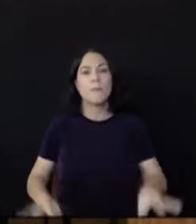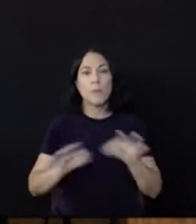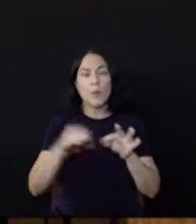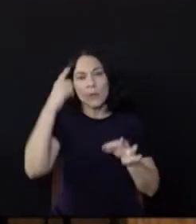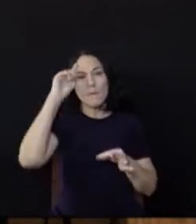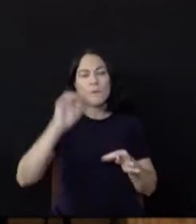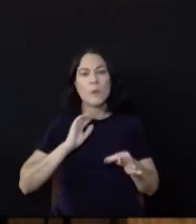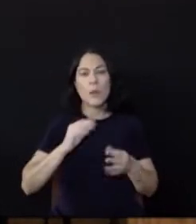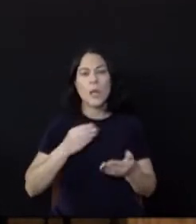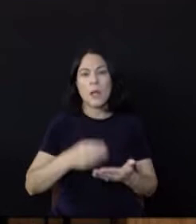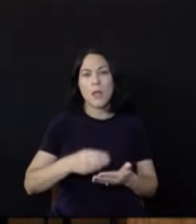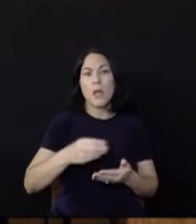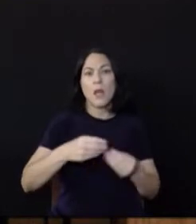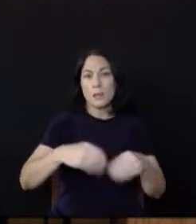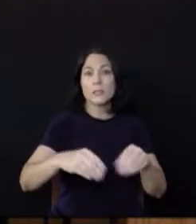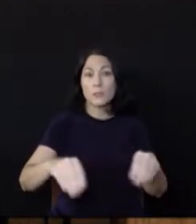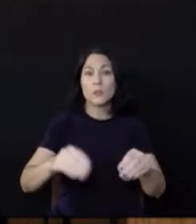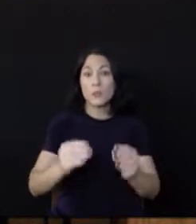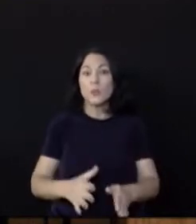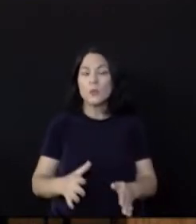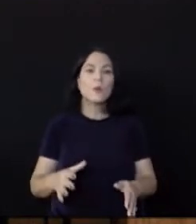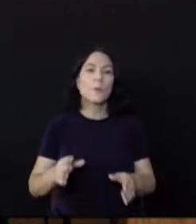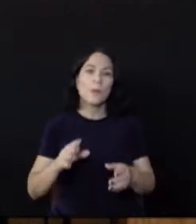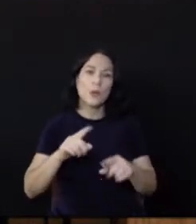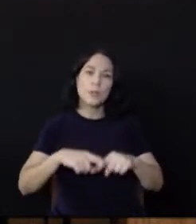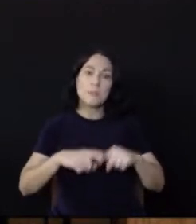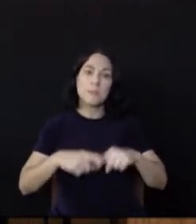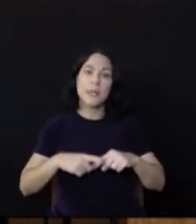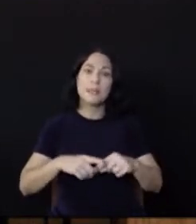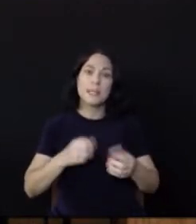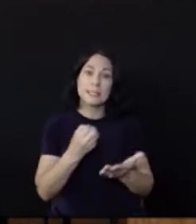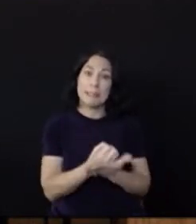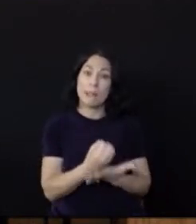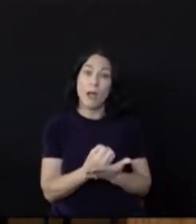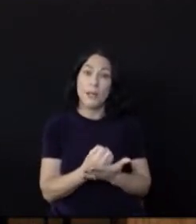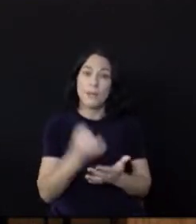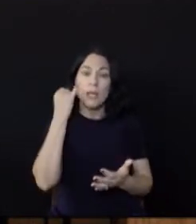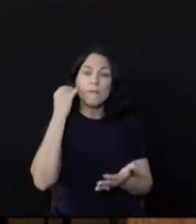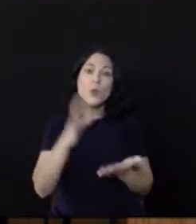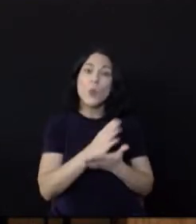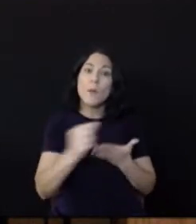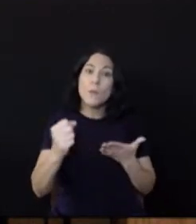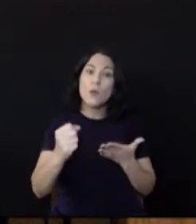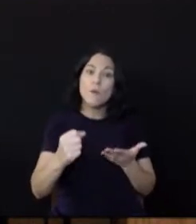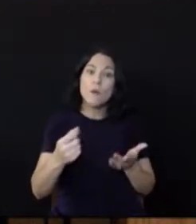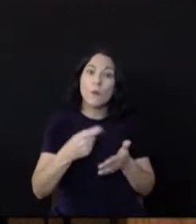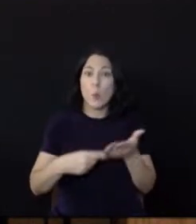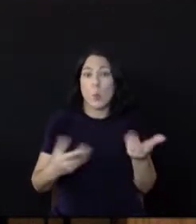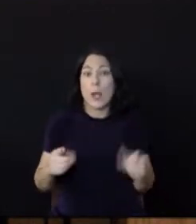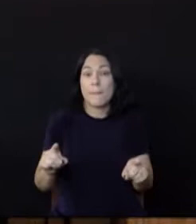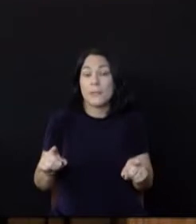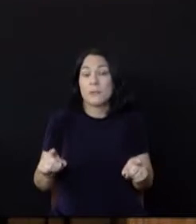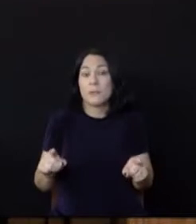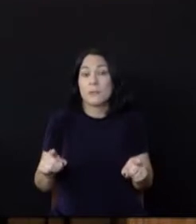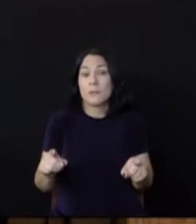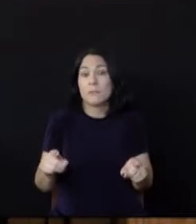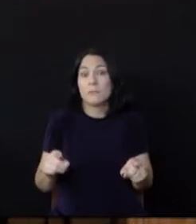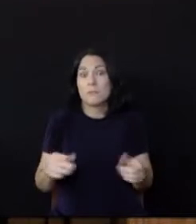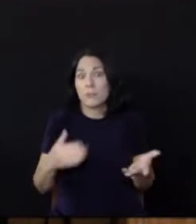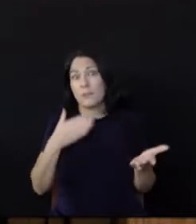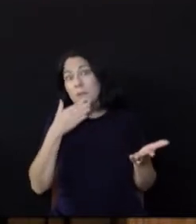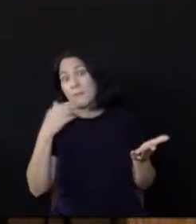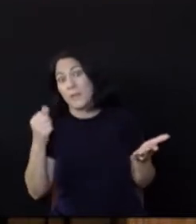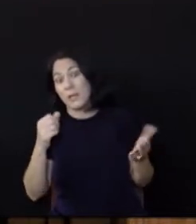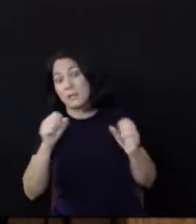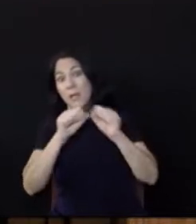like our own. And if you go and remove these essential elements, what happens? Well, at best, that